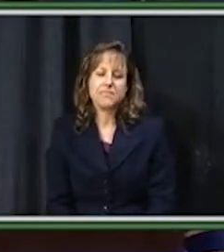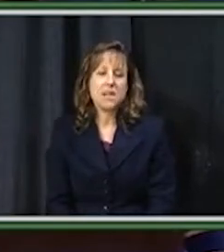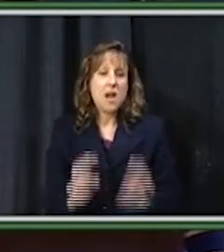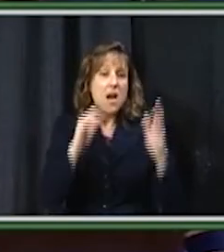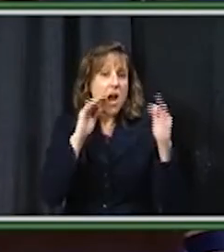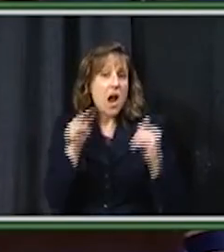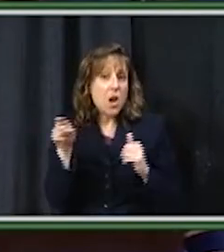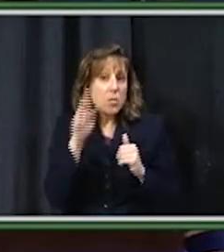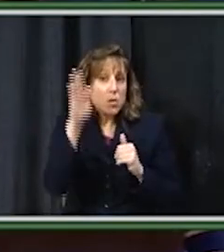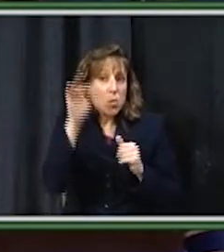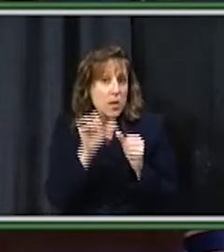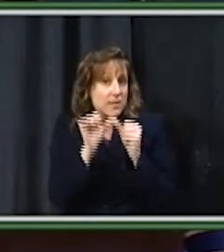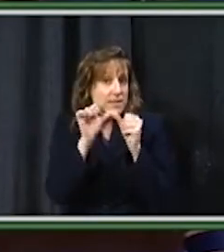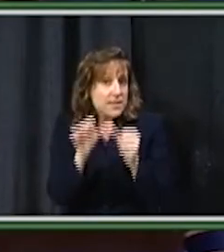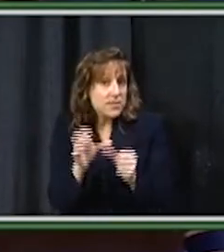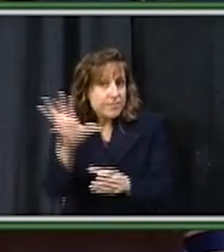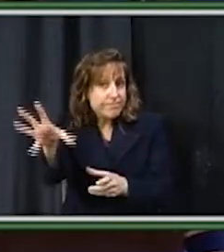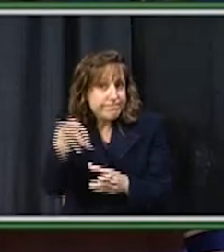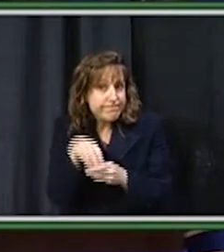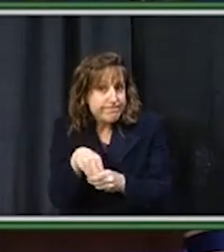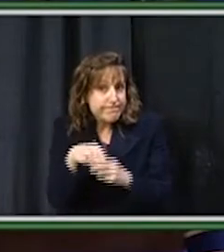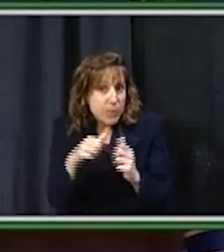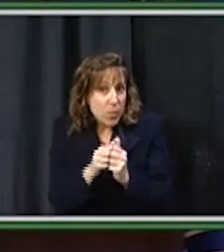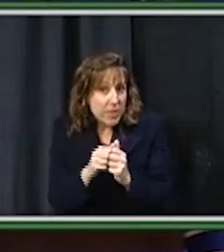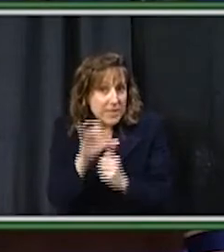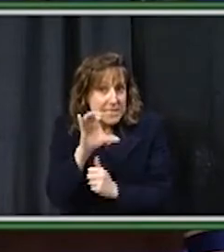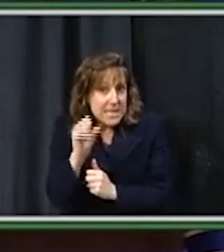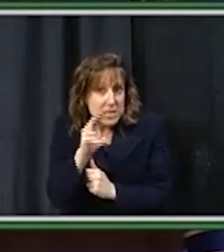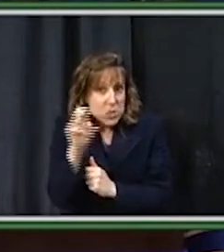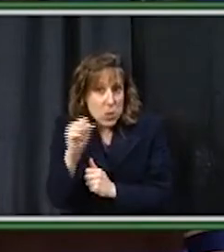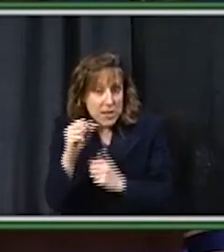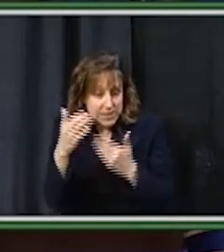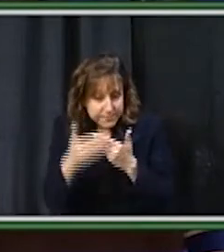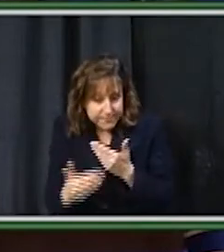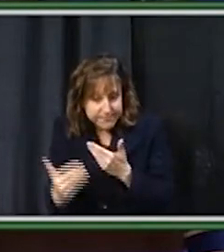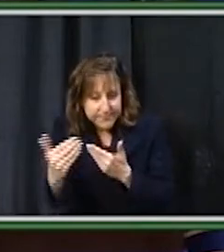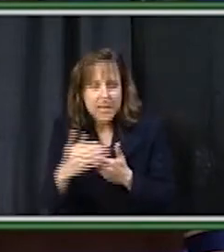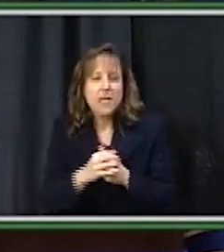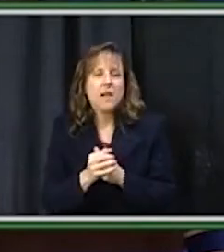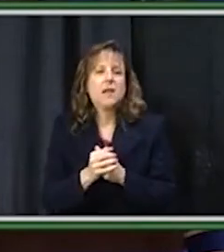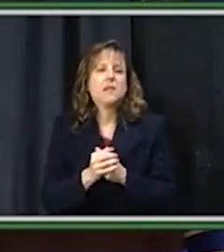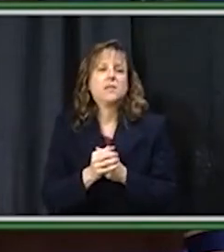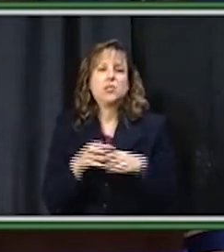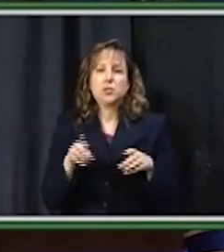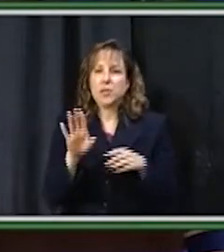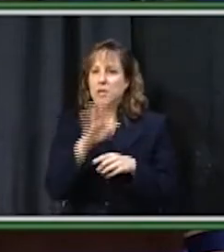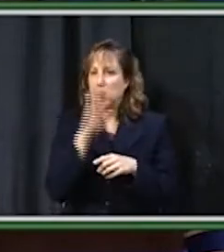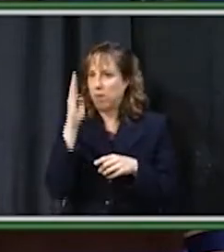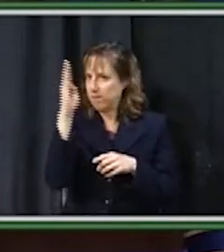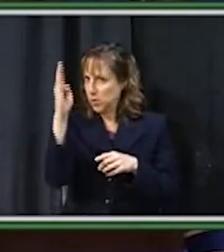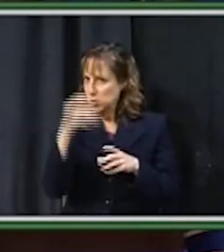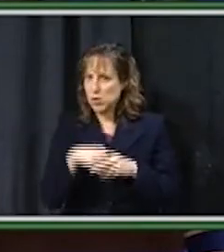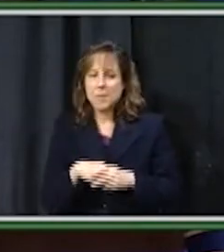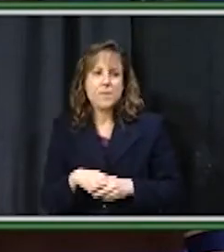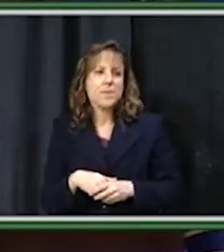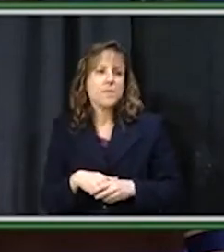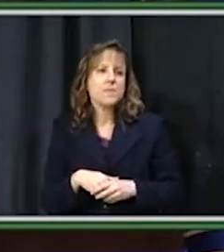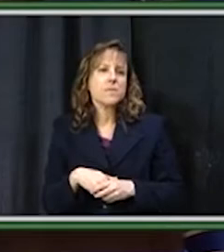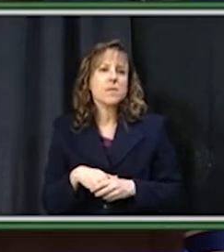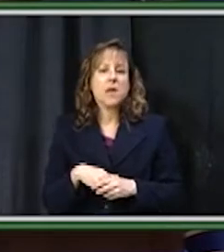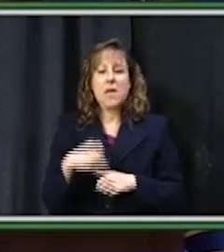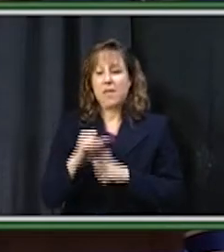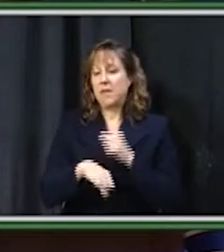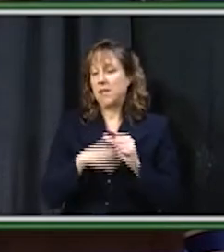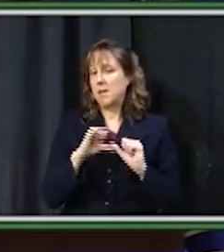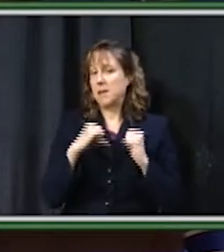that you will continue to be part of the Hornet family for life as those futures unfold. The Alumni Association